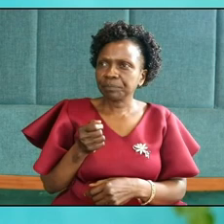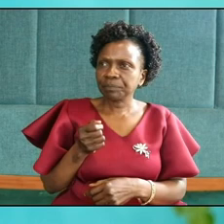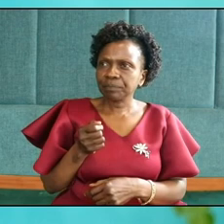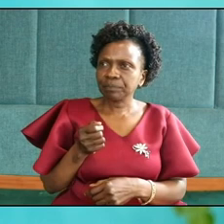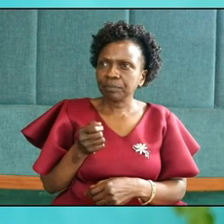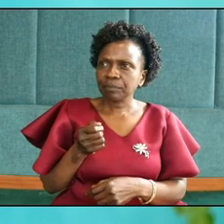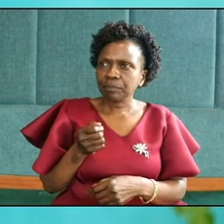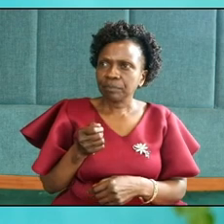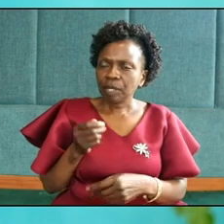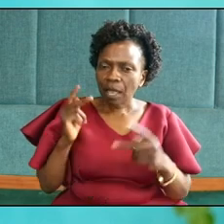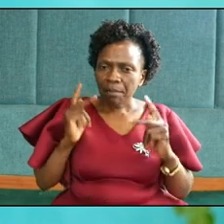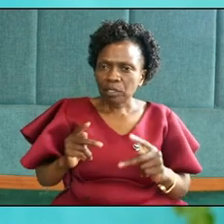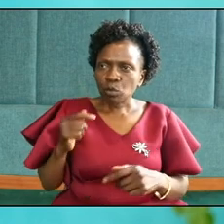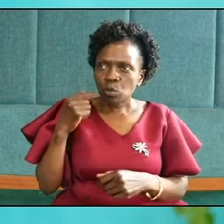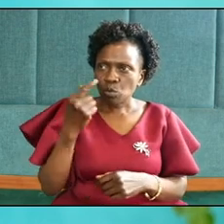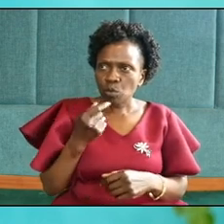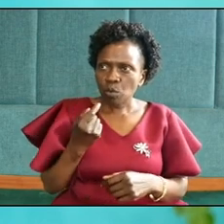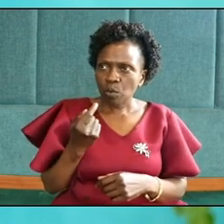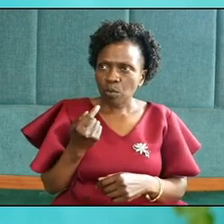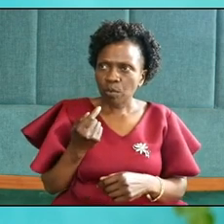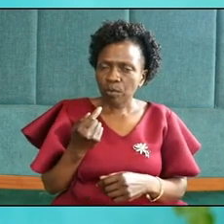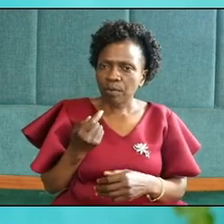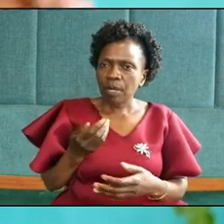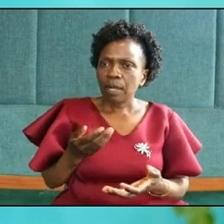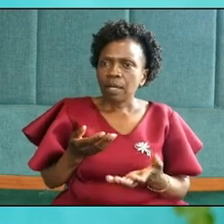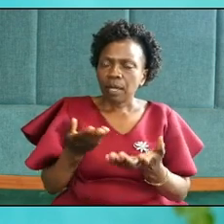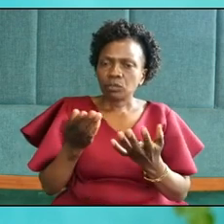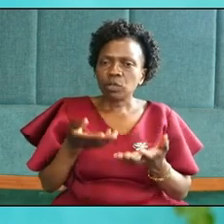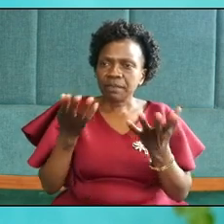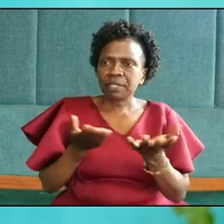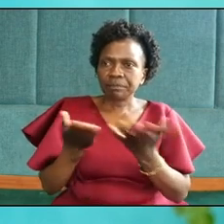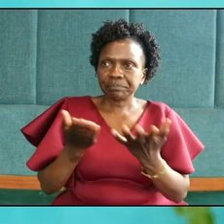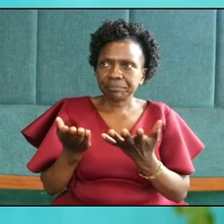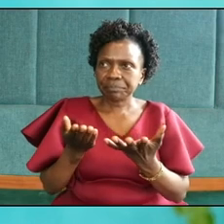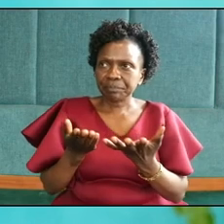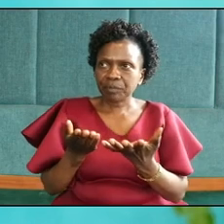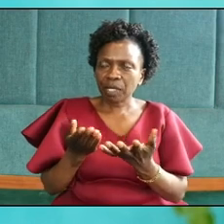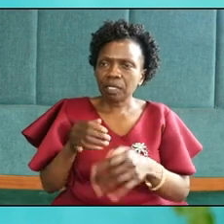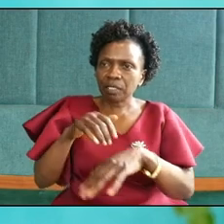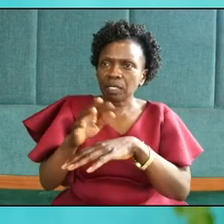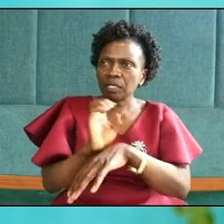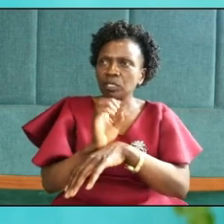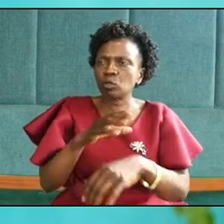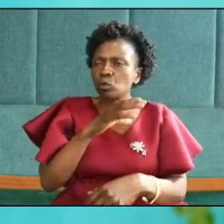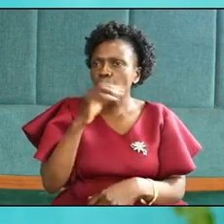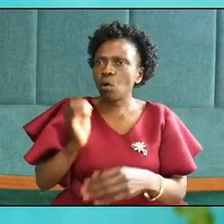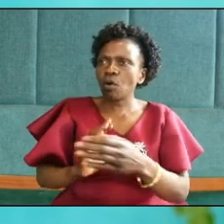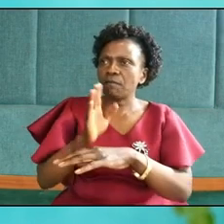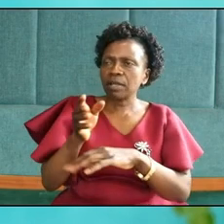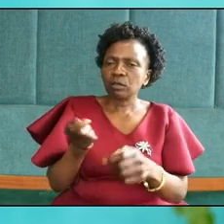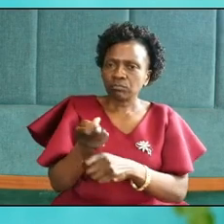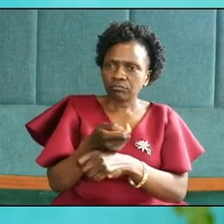sacred presence of the Holy God in the secular environment. He is endorsed by the church to go over. He has